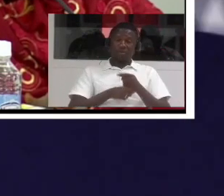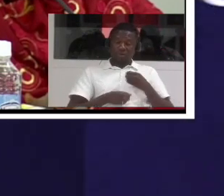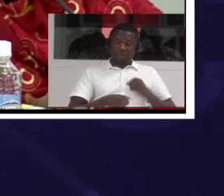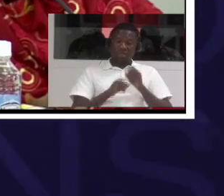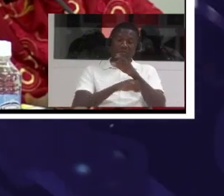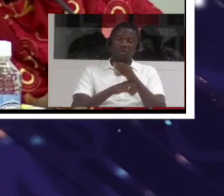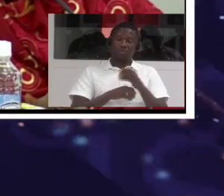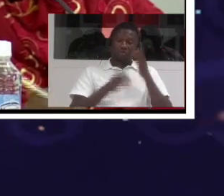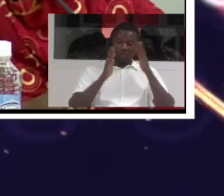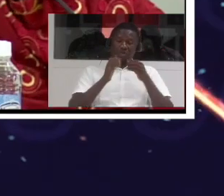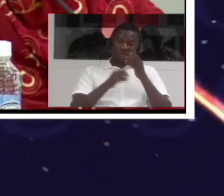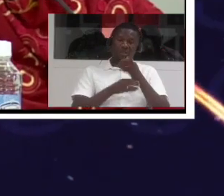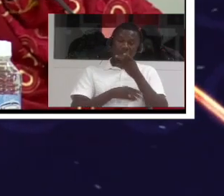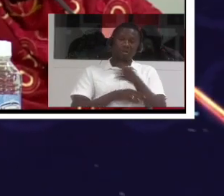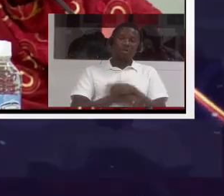some cases there.